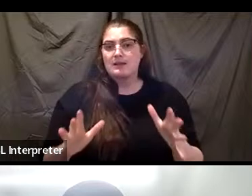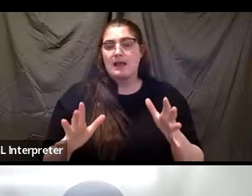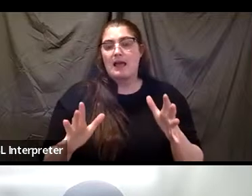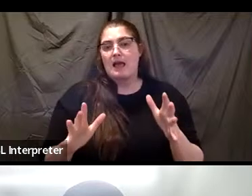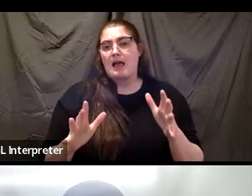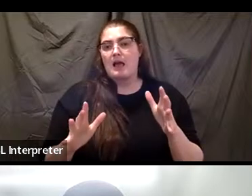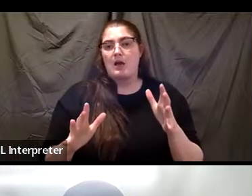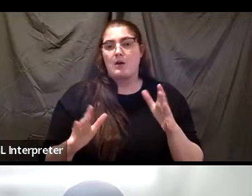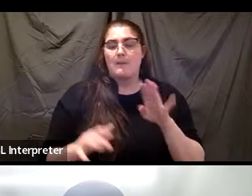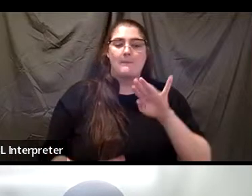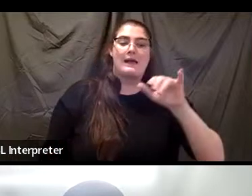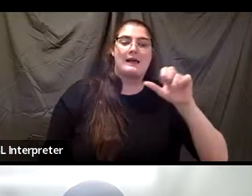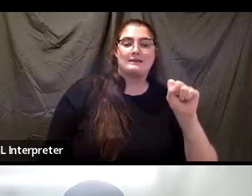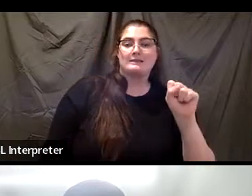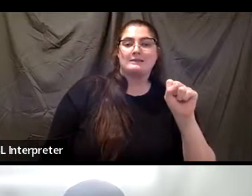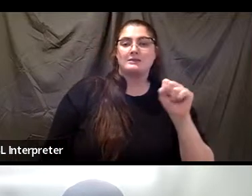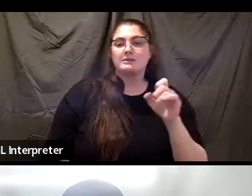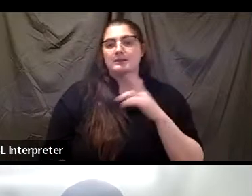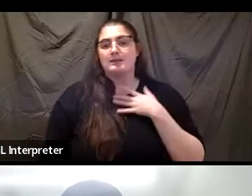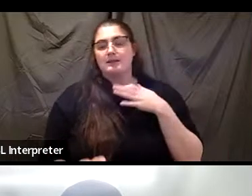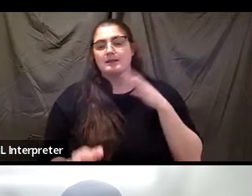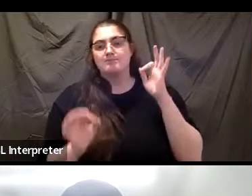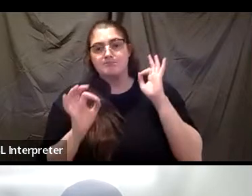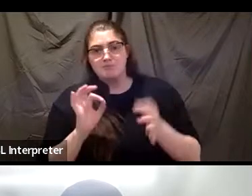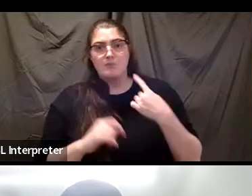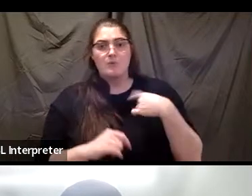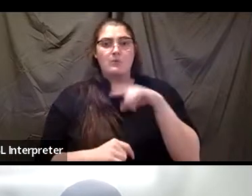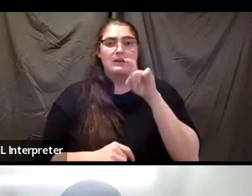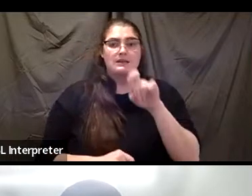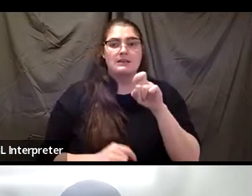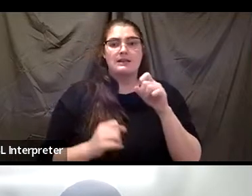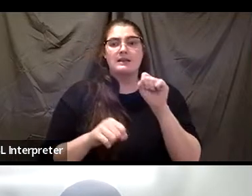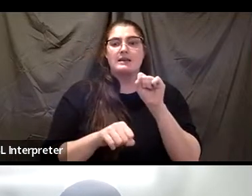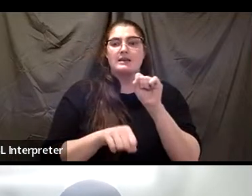and certainly we need an employee